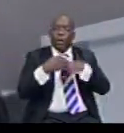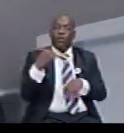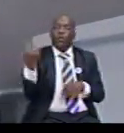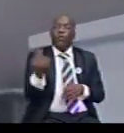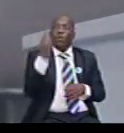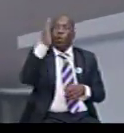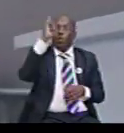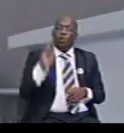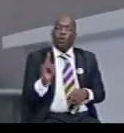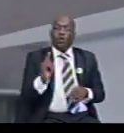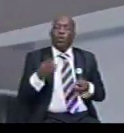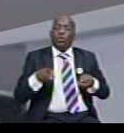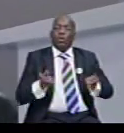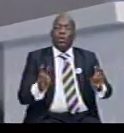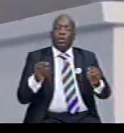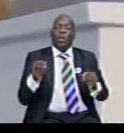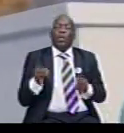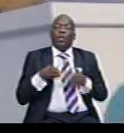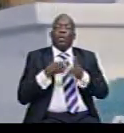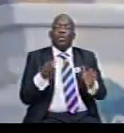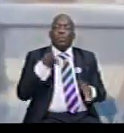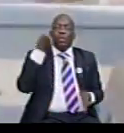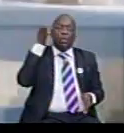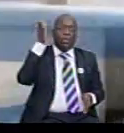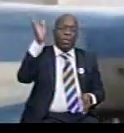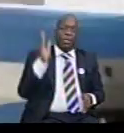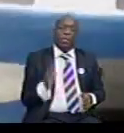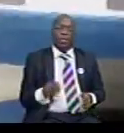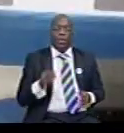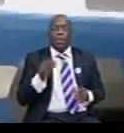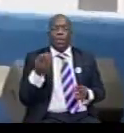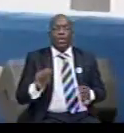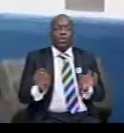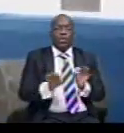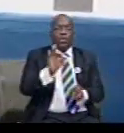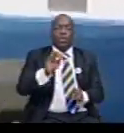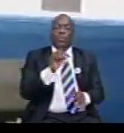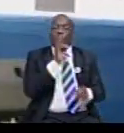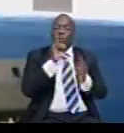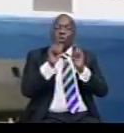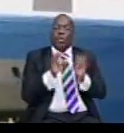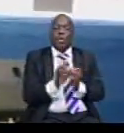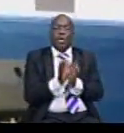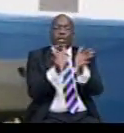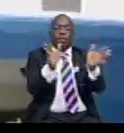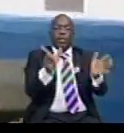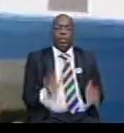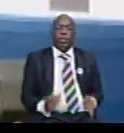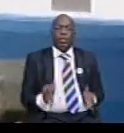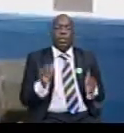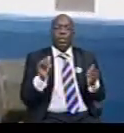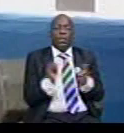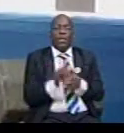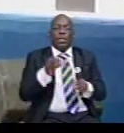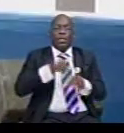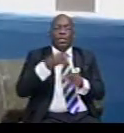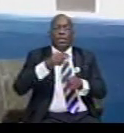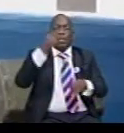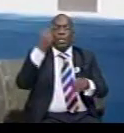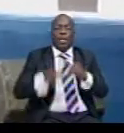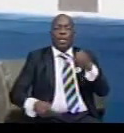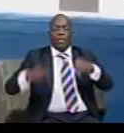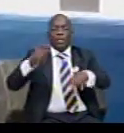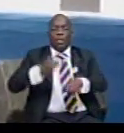Spirit speaketh expressly that some, that in the latter time, some shall depart from